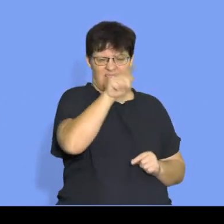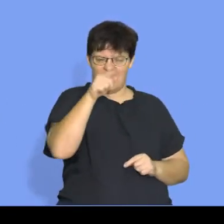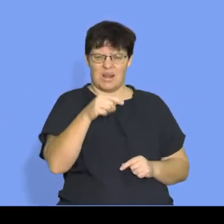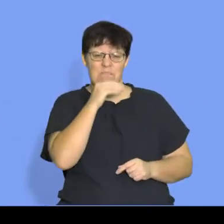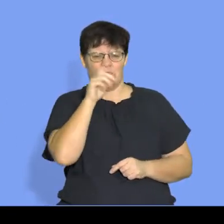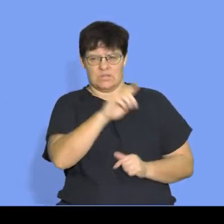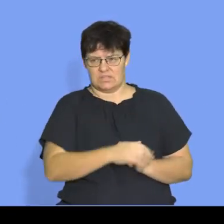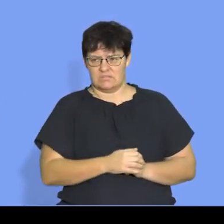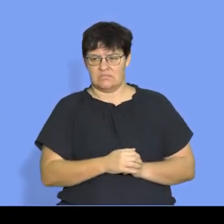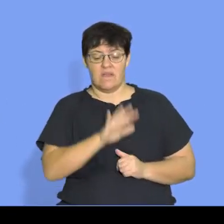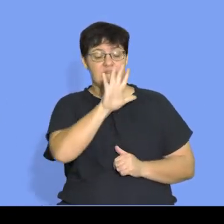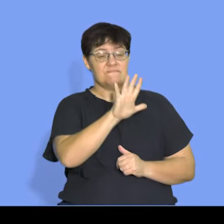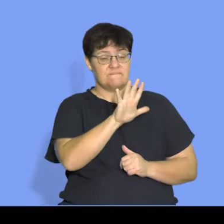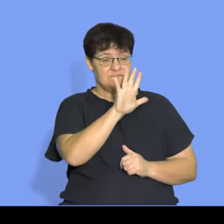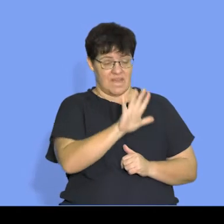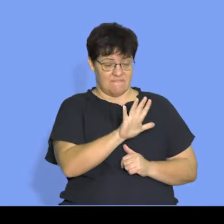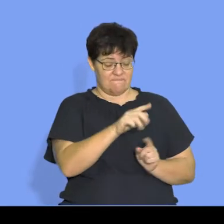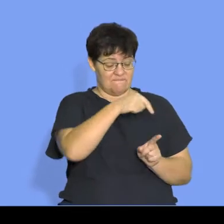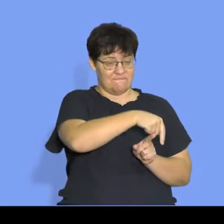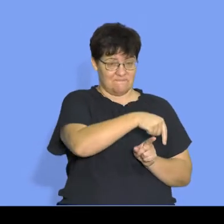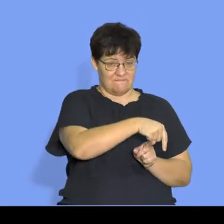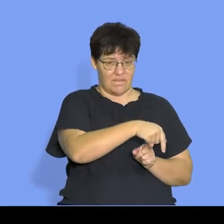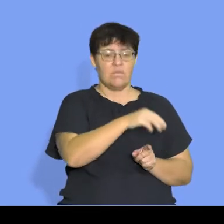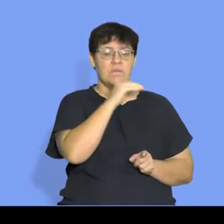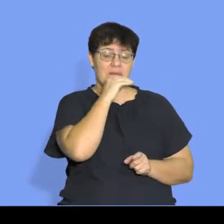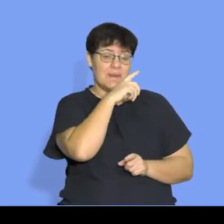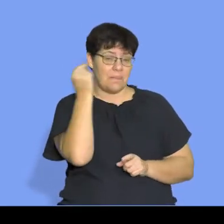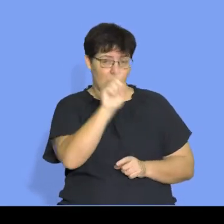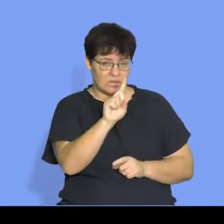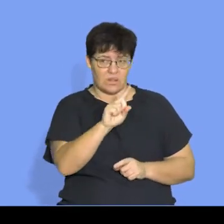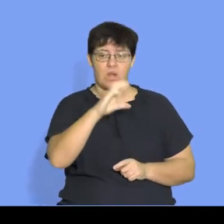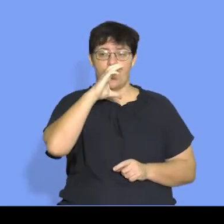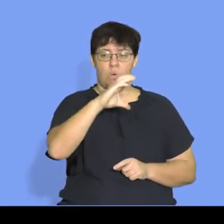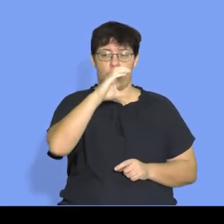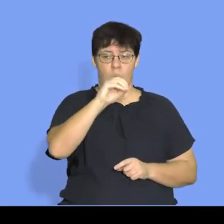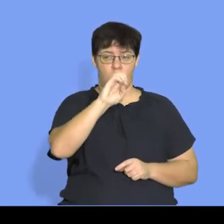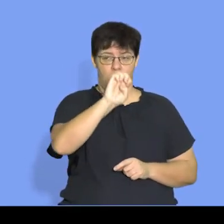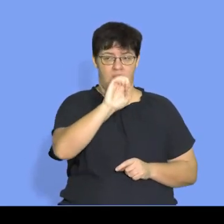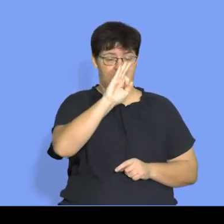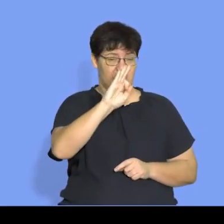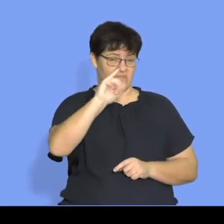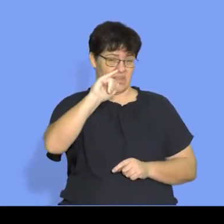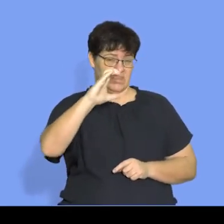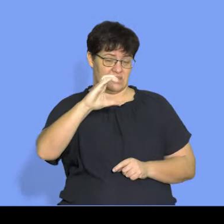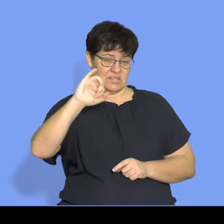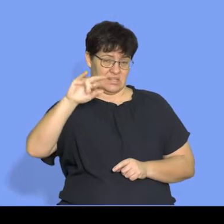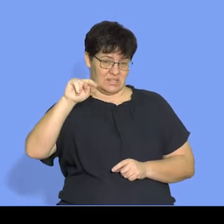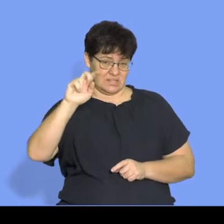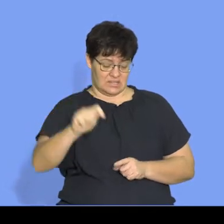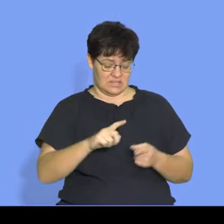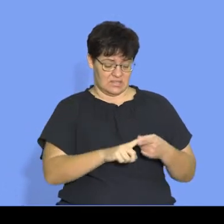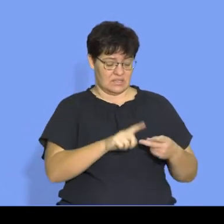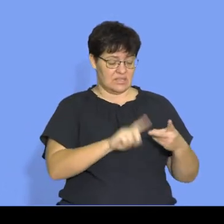way. The 5 in front of the x is normally called the coefficient, and the x itself is called